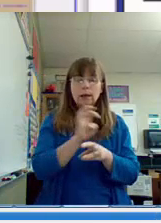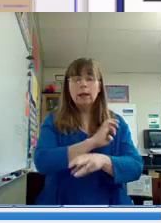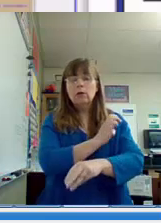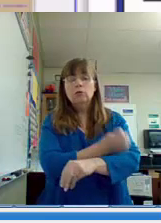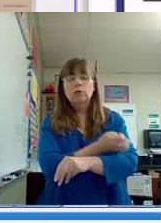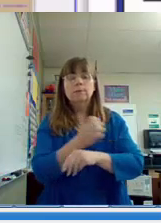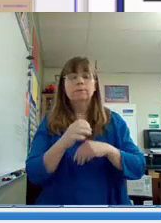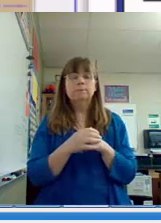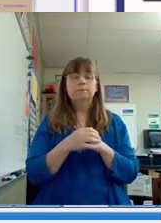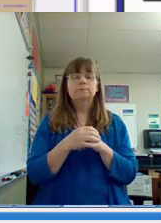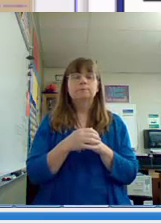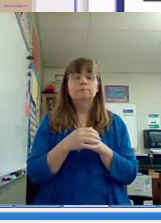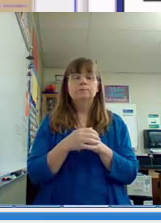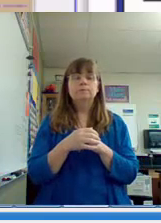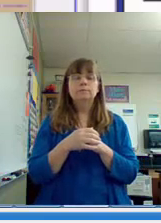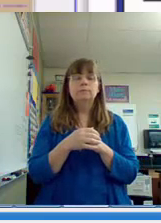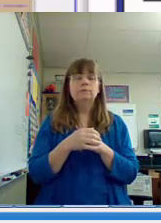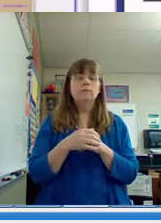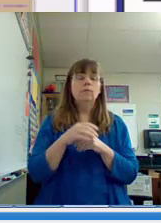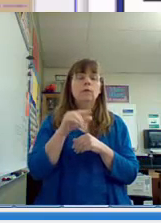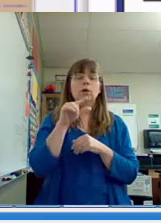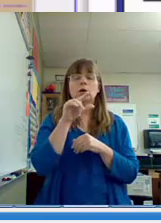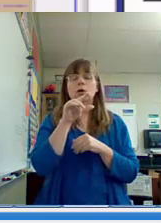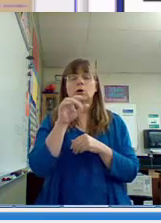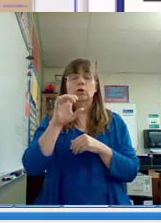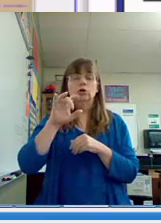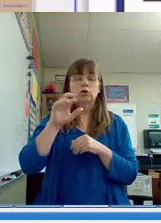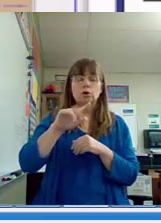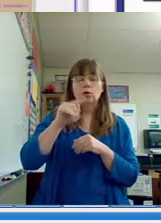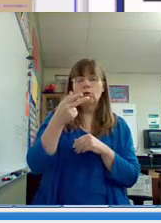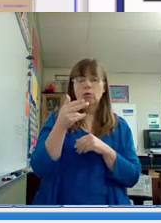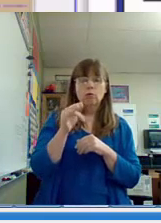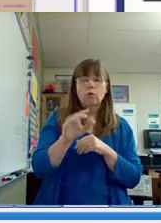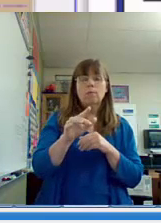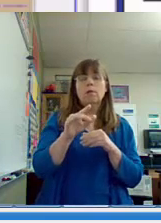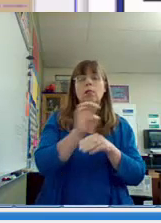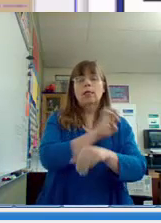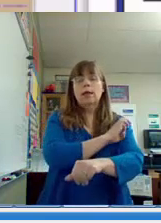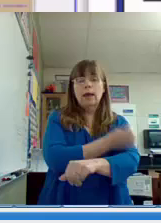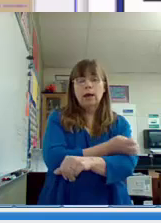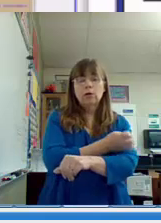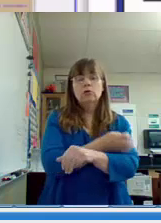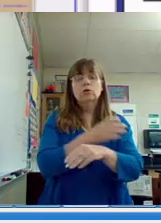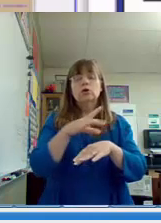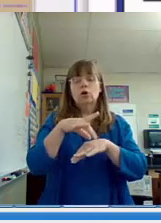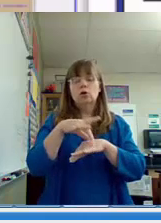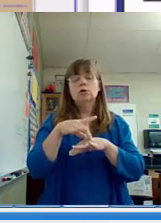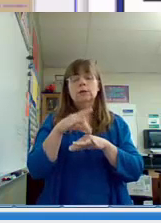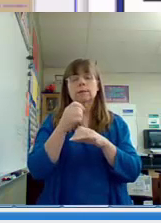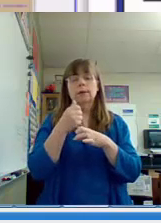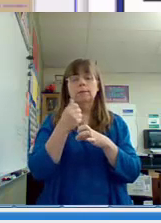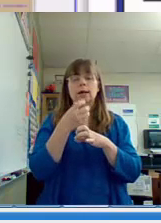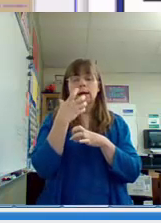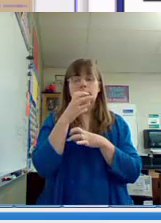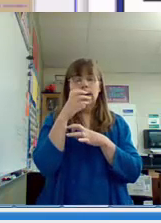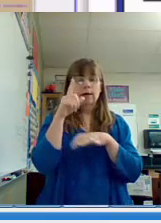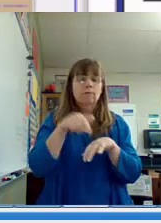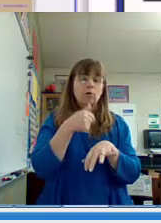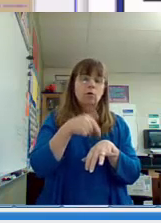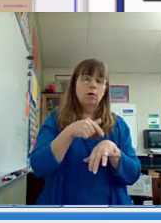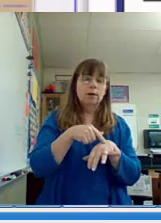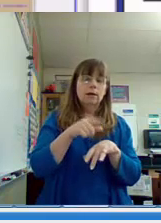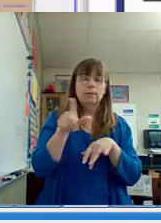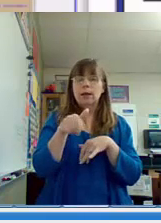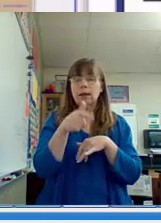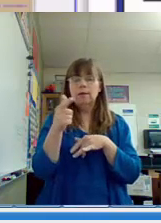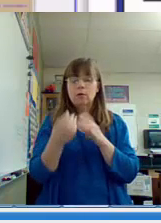energy. This would be like geothermal energy. The earth is going to be making heat for a long, long time. Anything that we